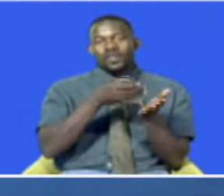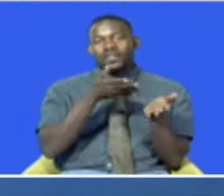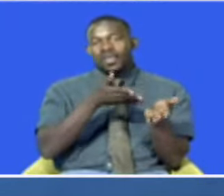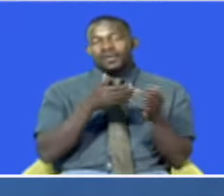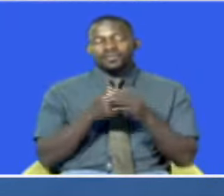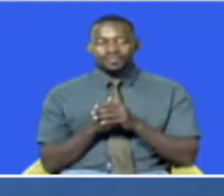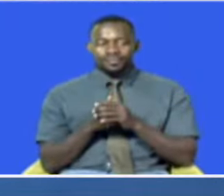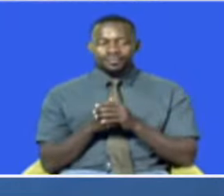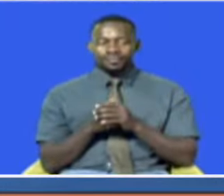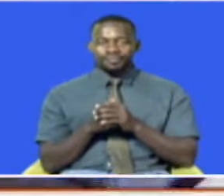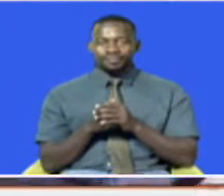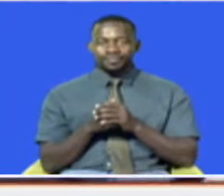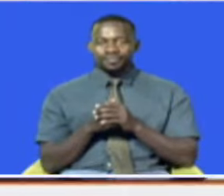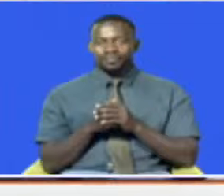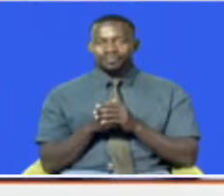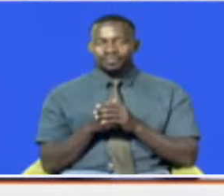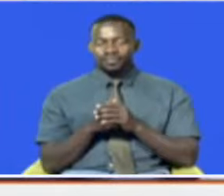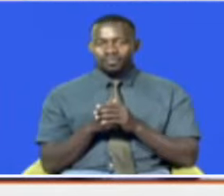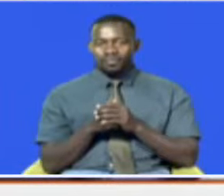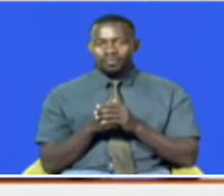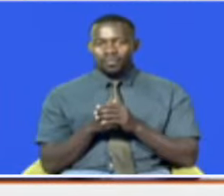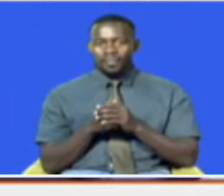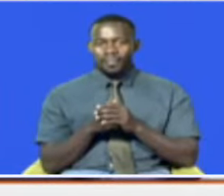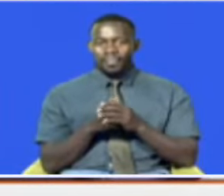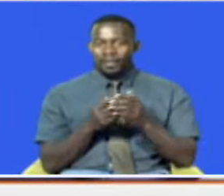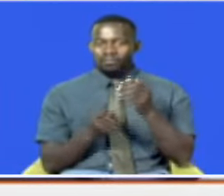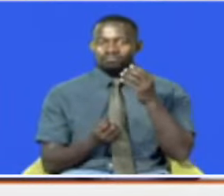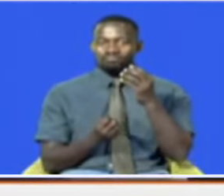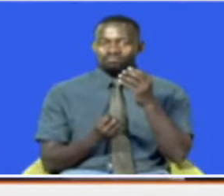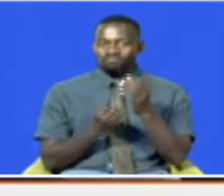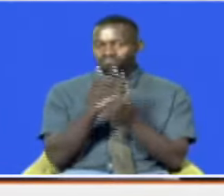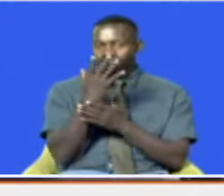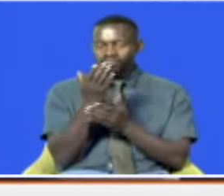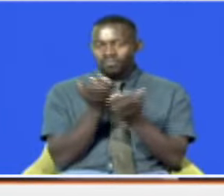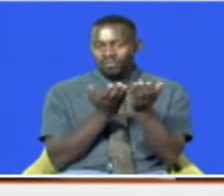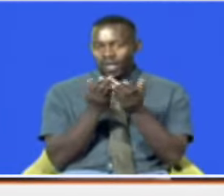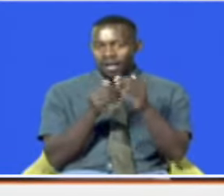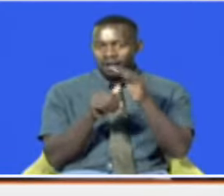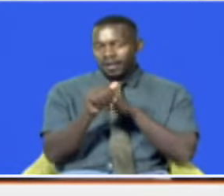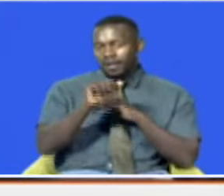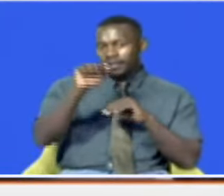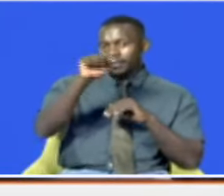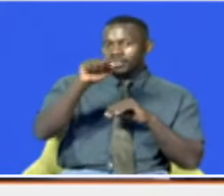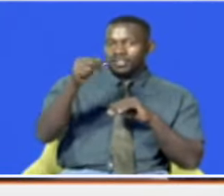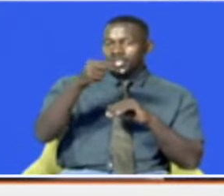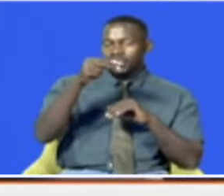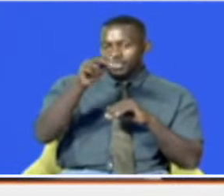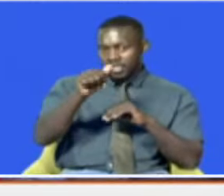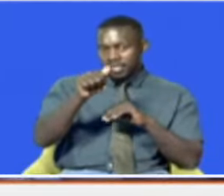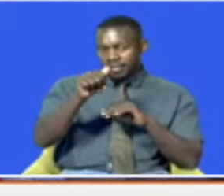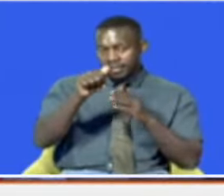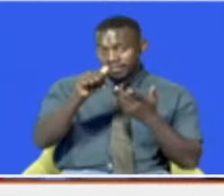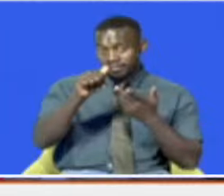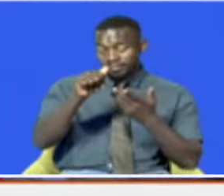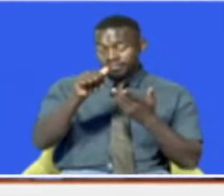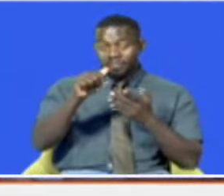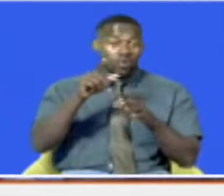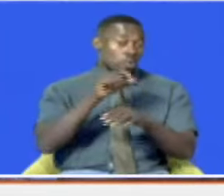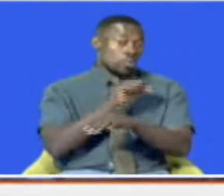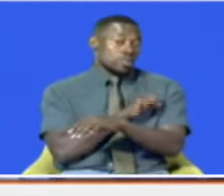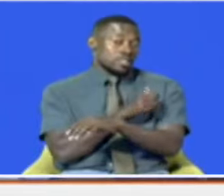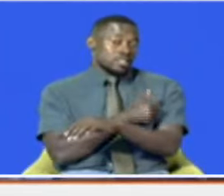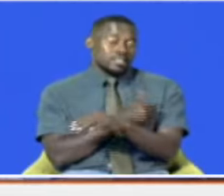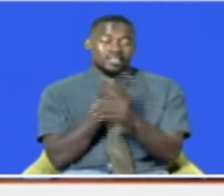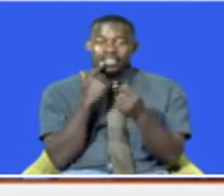reports. Health Committee. As the official rollout of services under the Social Health Authority beckons, the authority